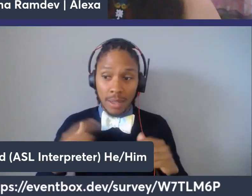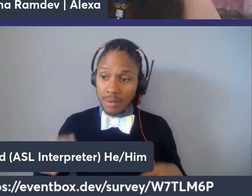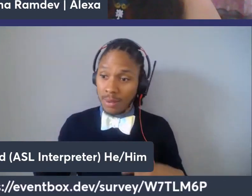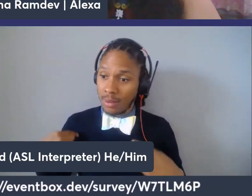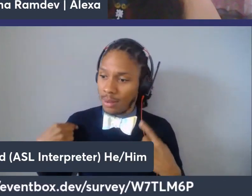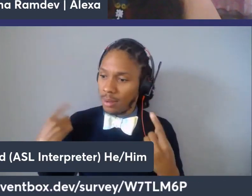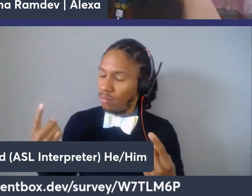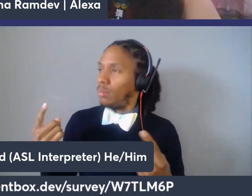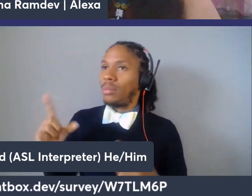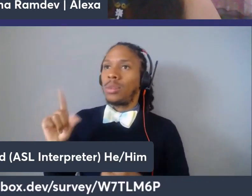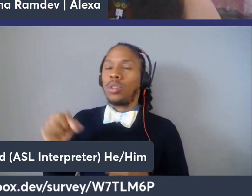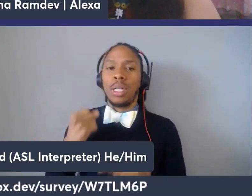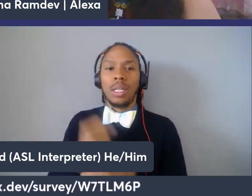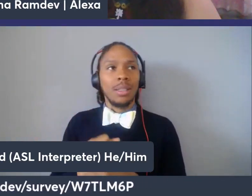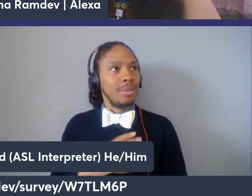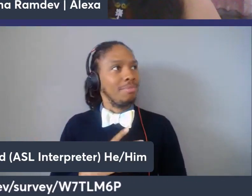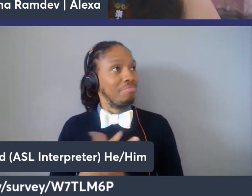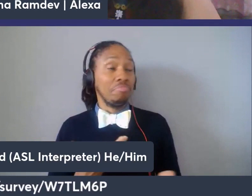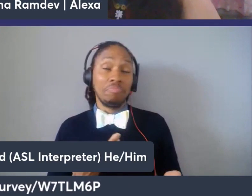20 years now. It's been great.